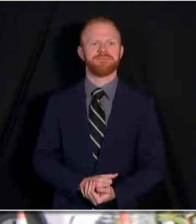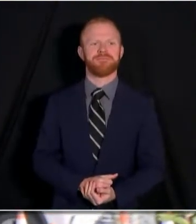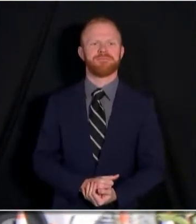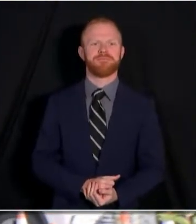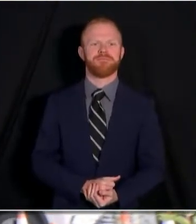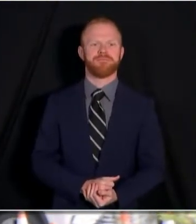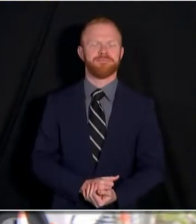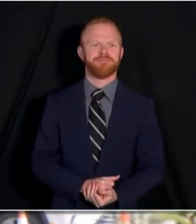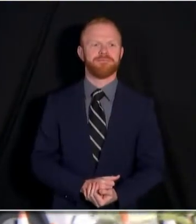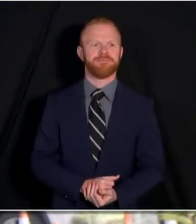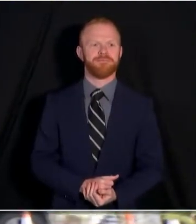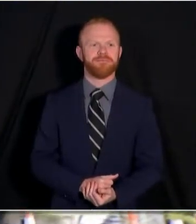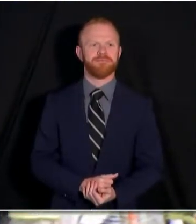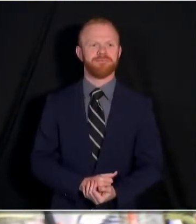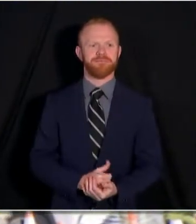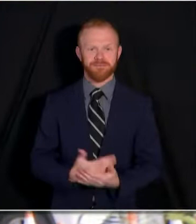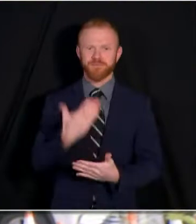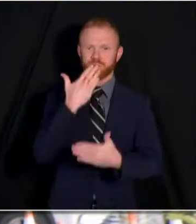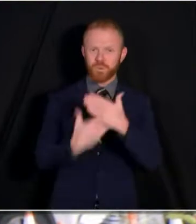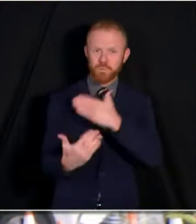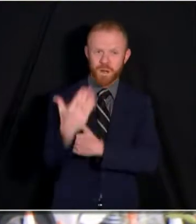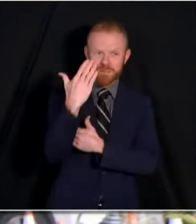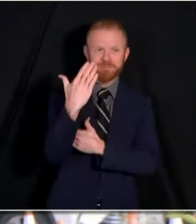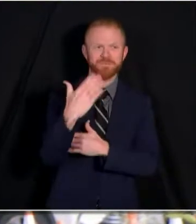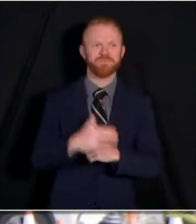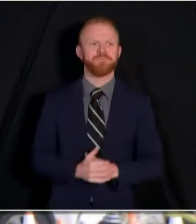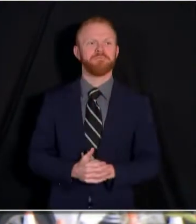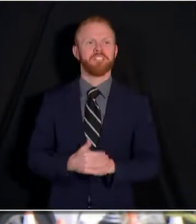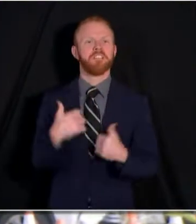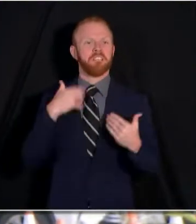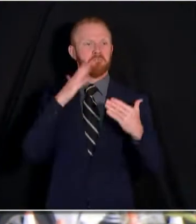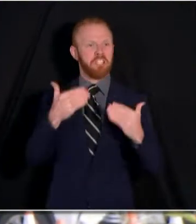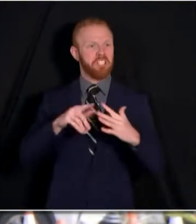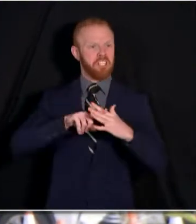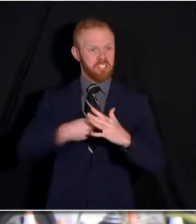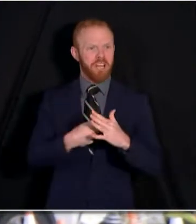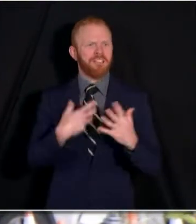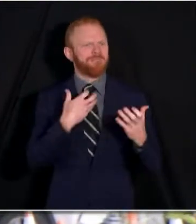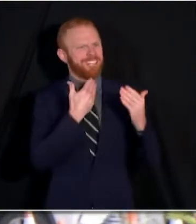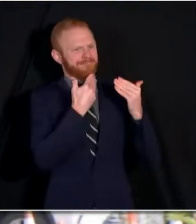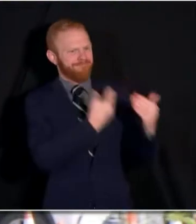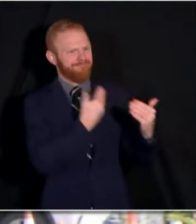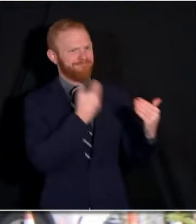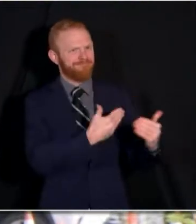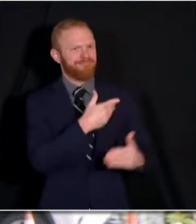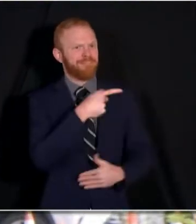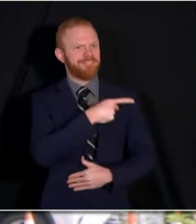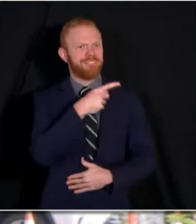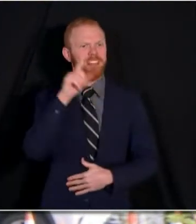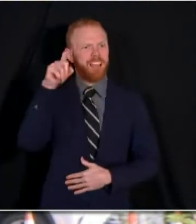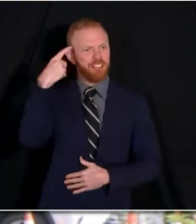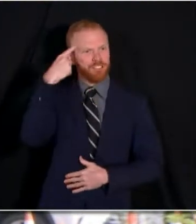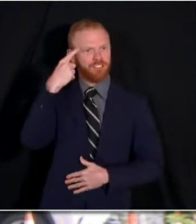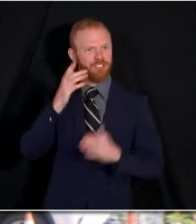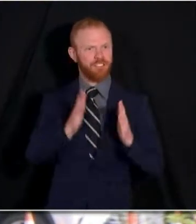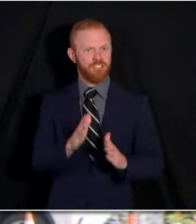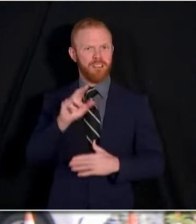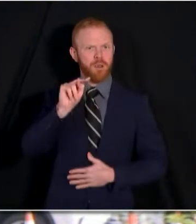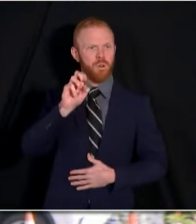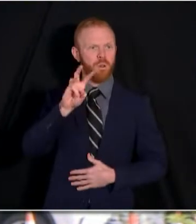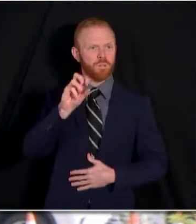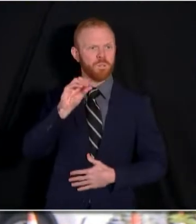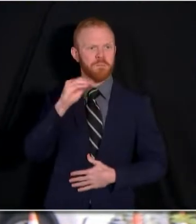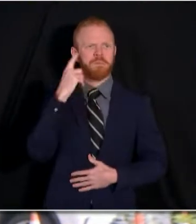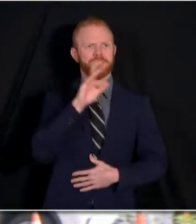Well, good morning. And let me start by thanking Governor Newsom for his partnership